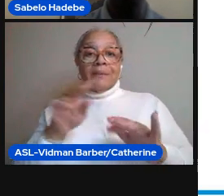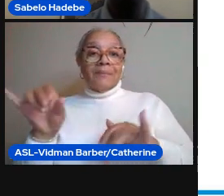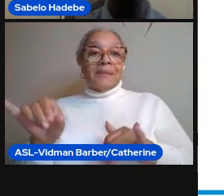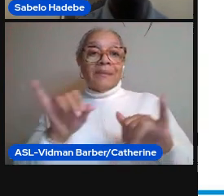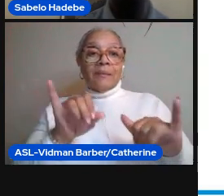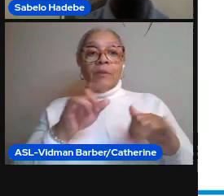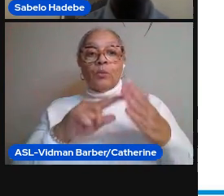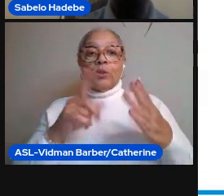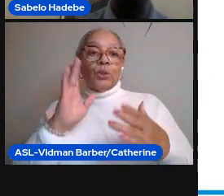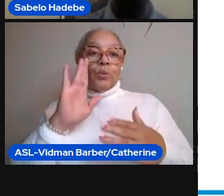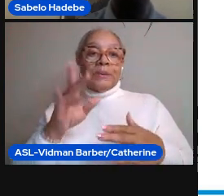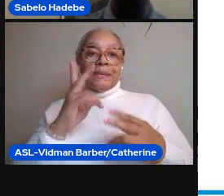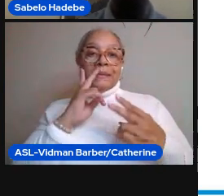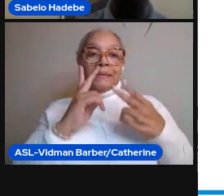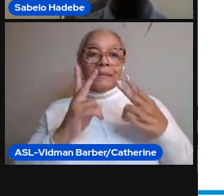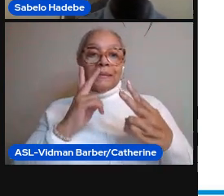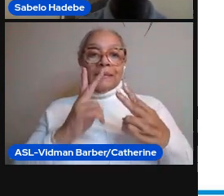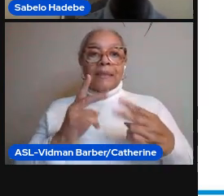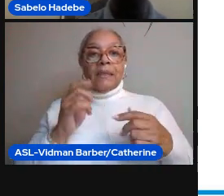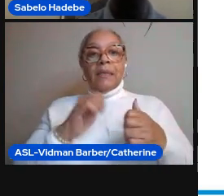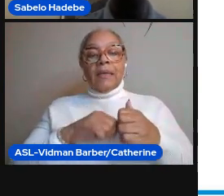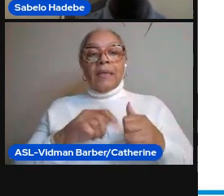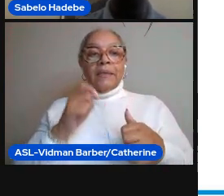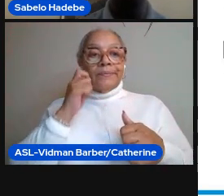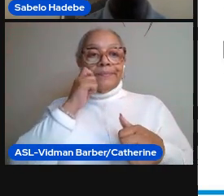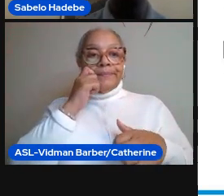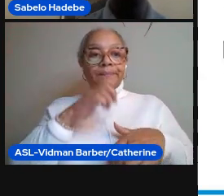in dermatitis.